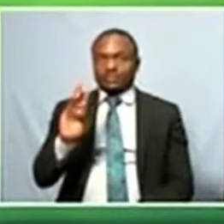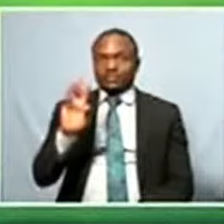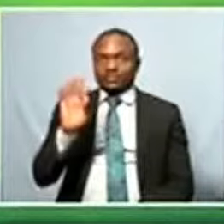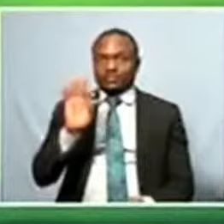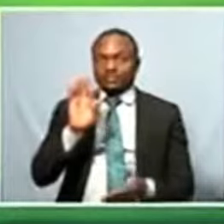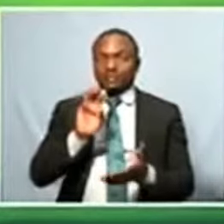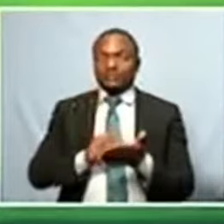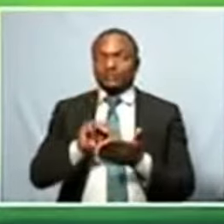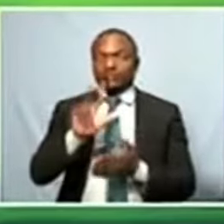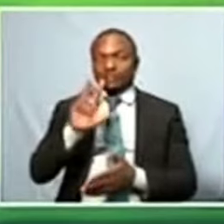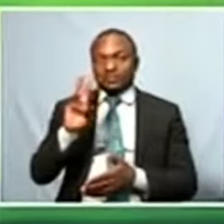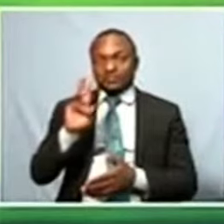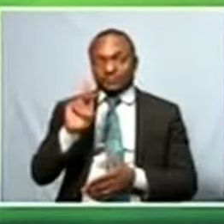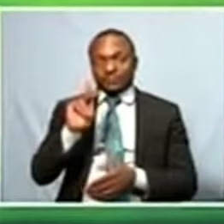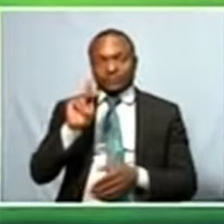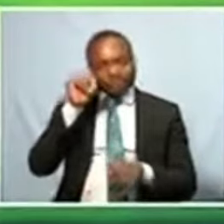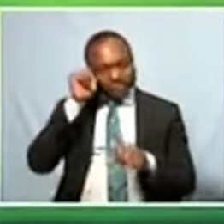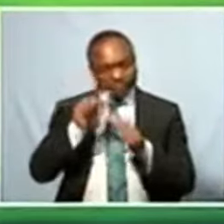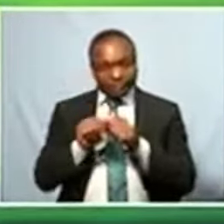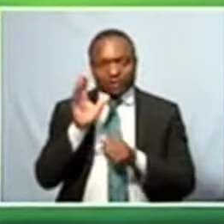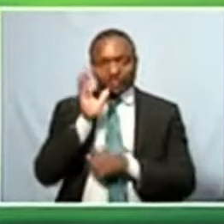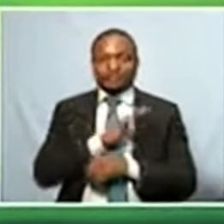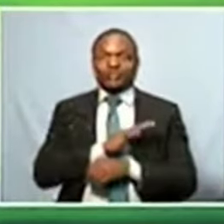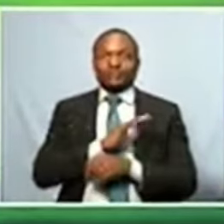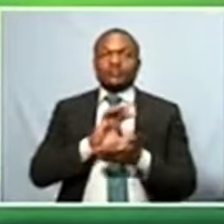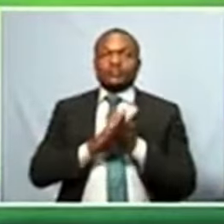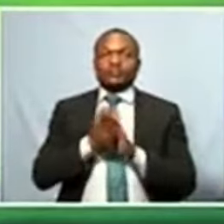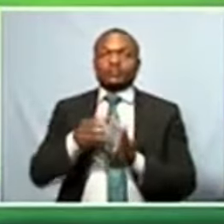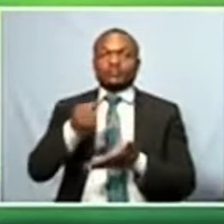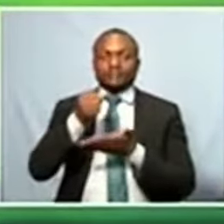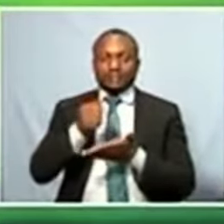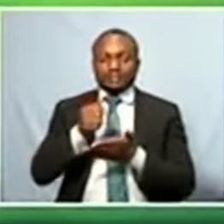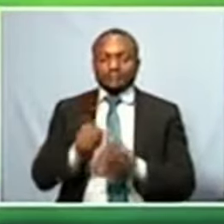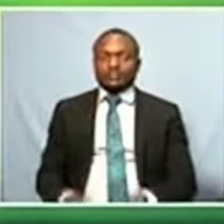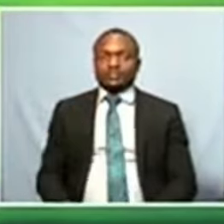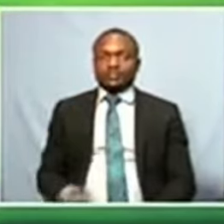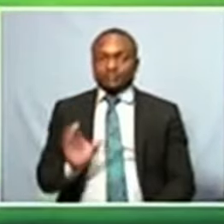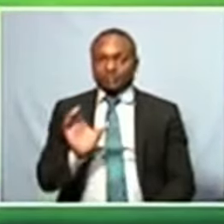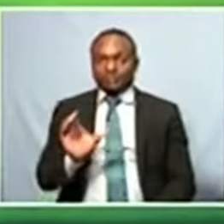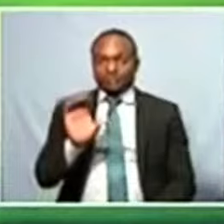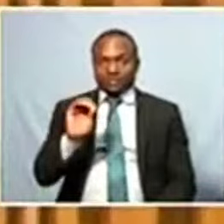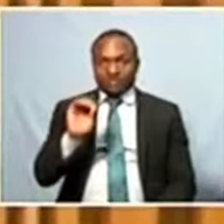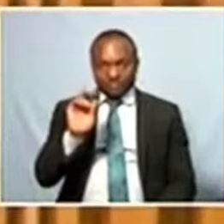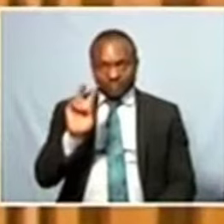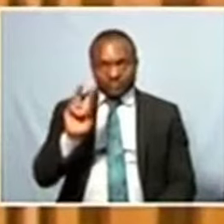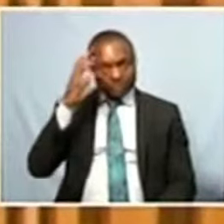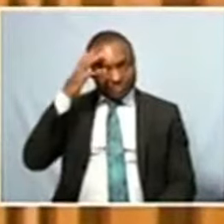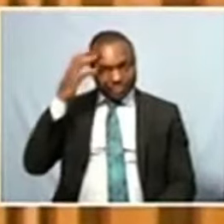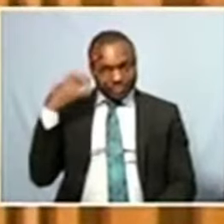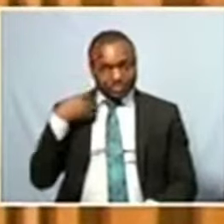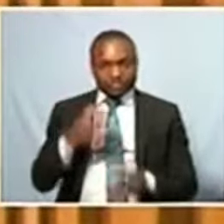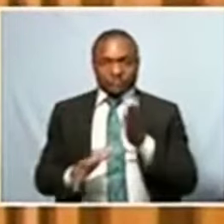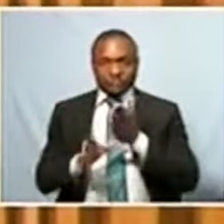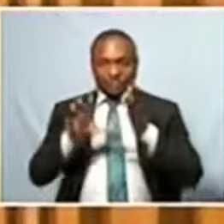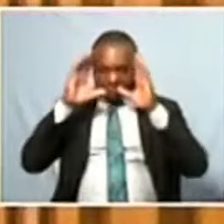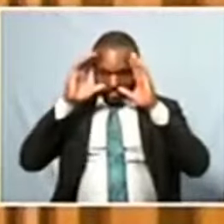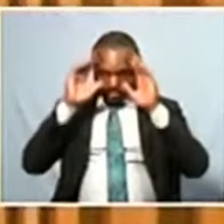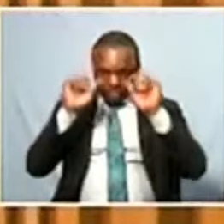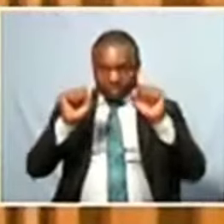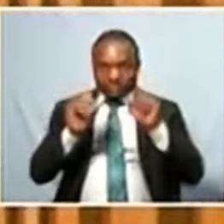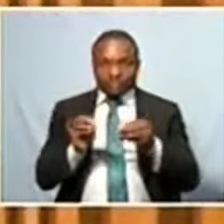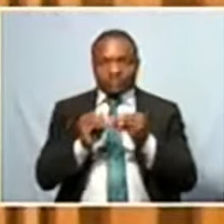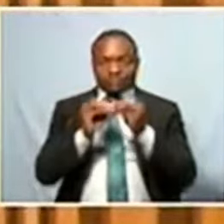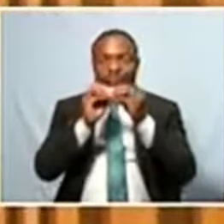163,569,036 kwacha was agreed to stand as part of the estimates. Head 02, Office of the Vice President, a